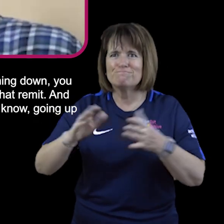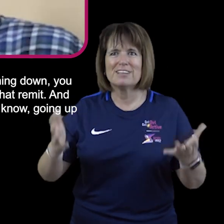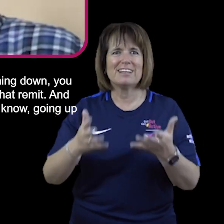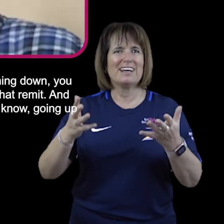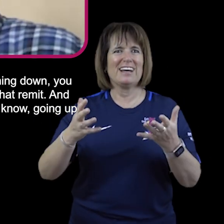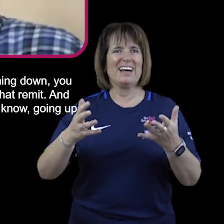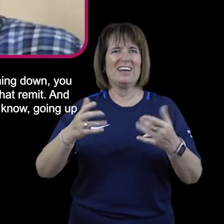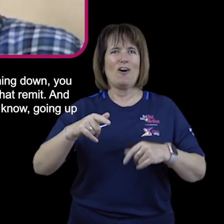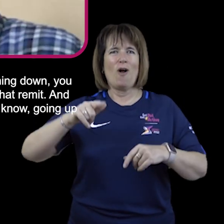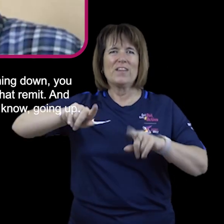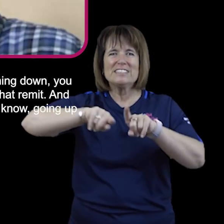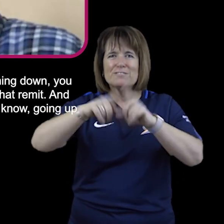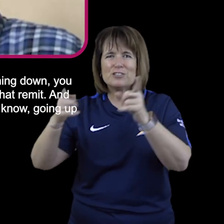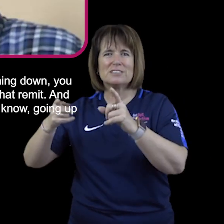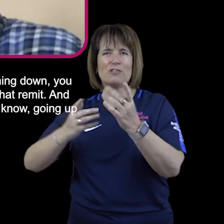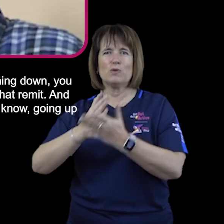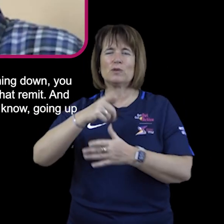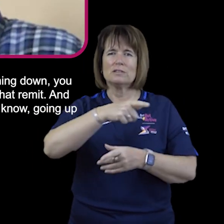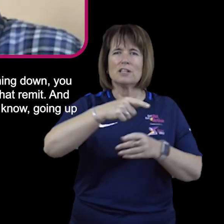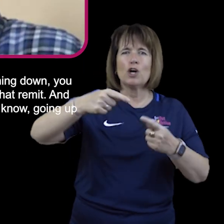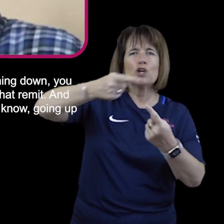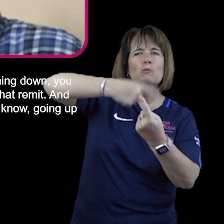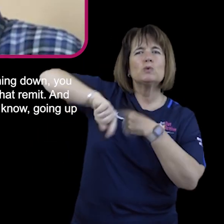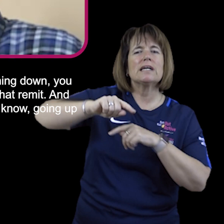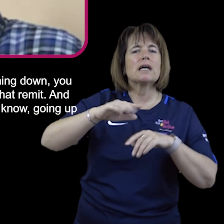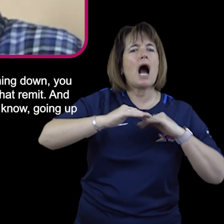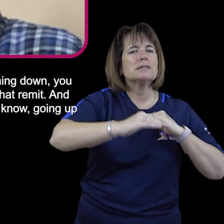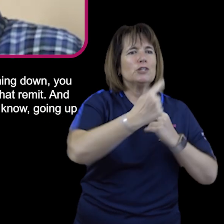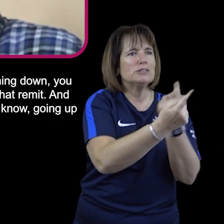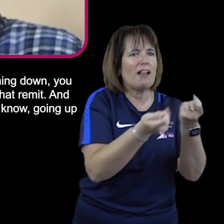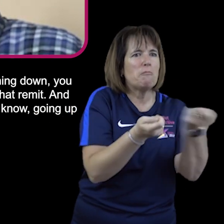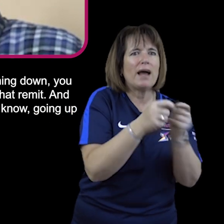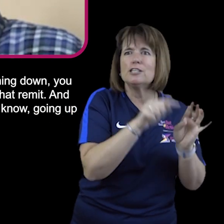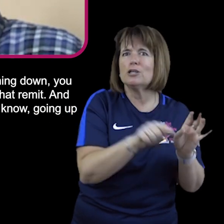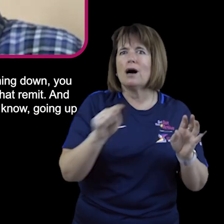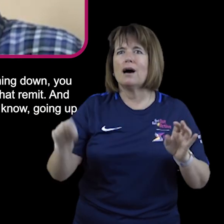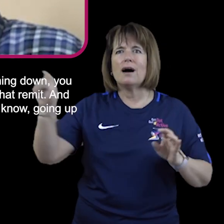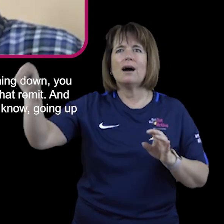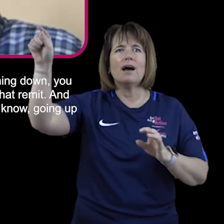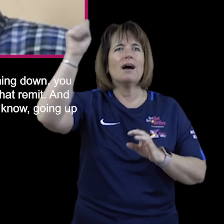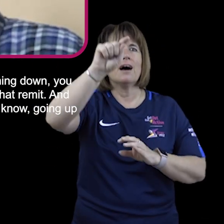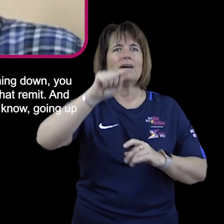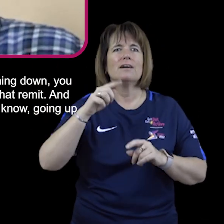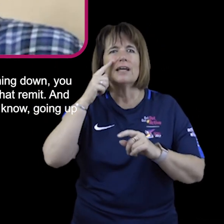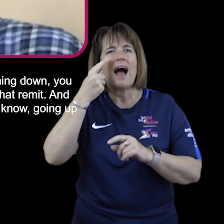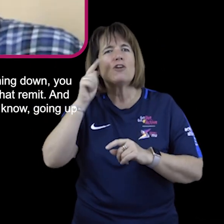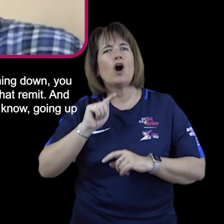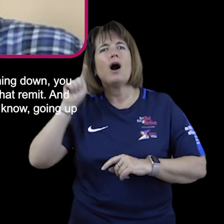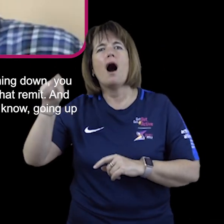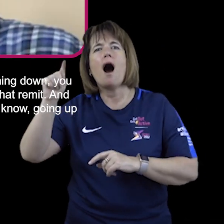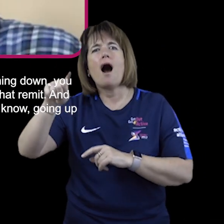No, so, that's the remit. So she needed that remit, and that's made all the difference as well, because she runs